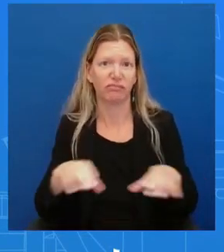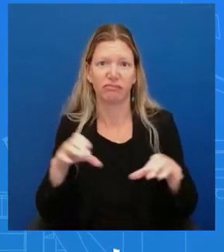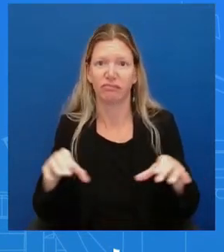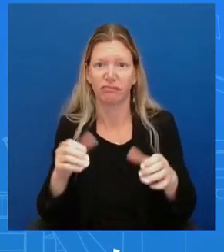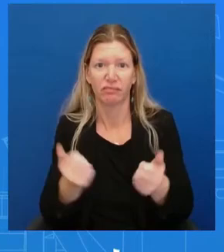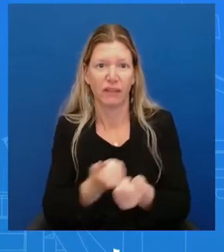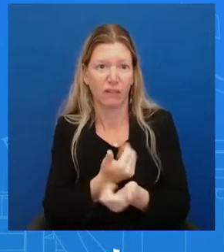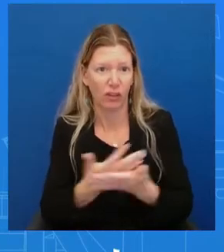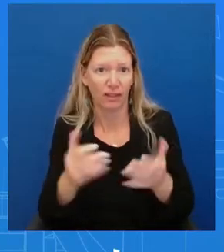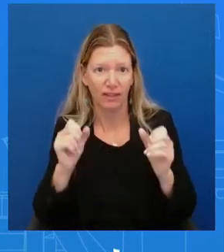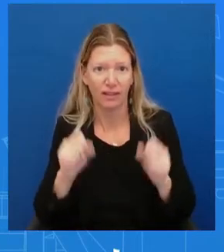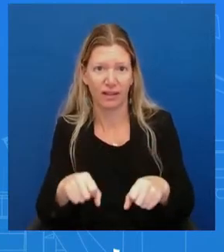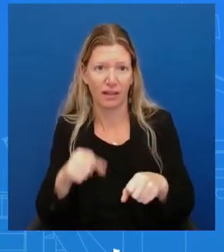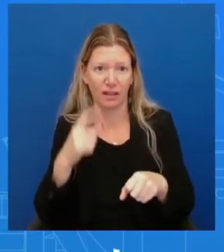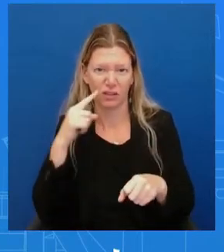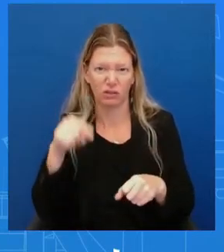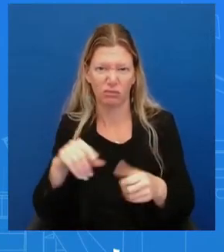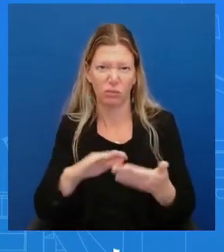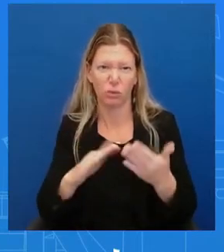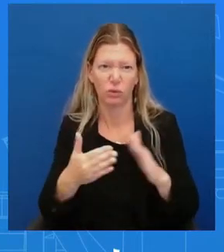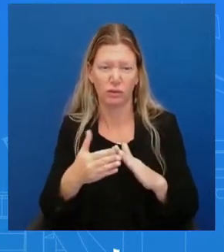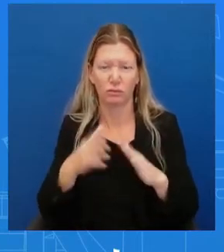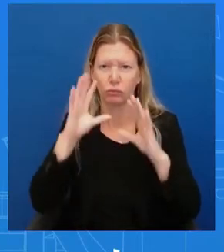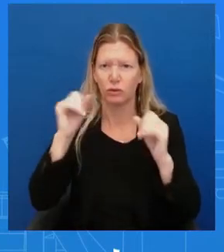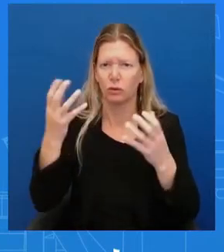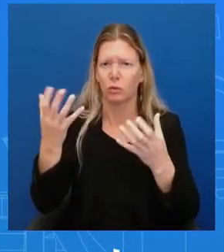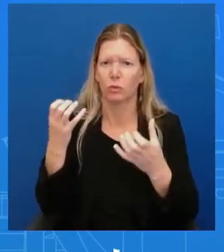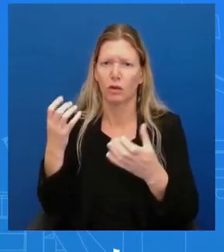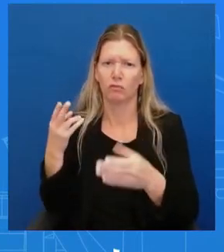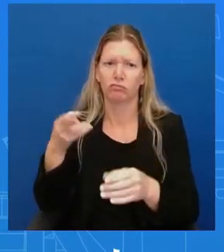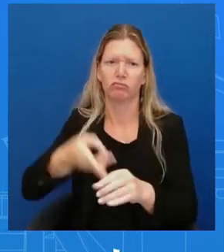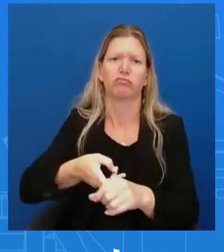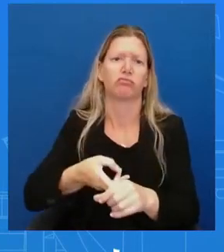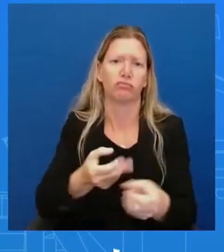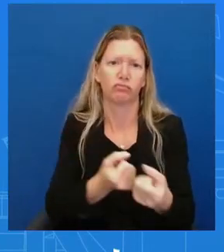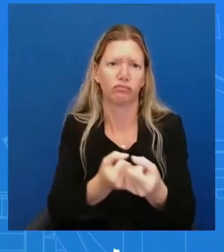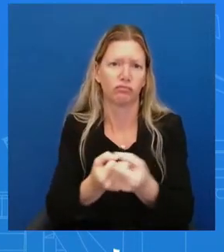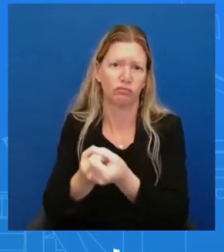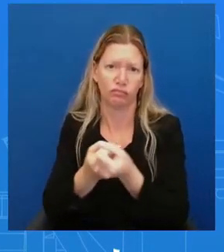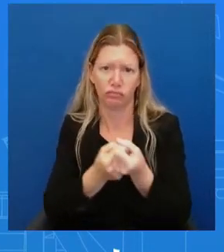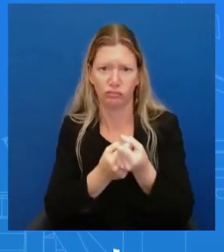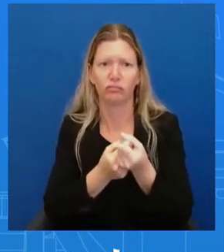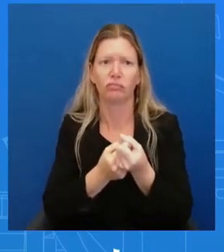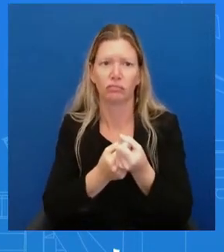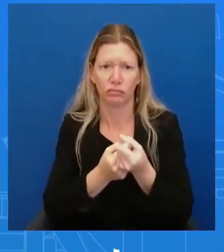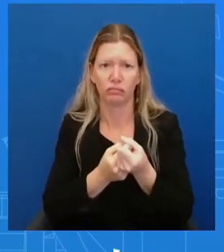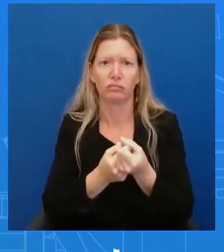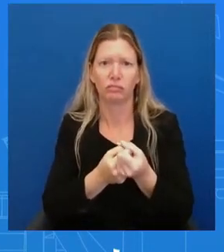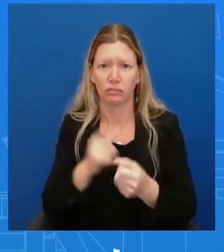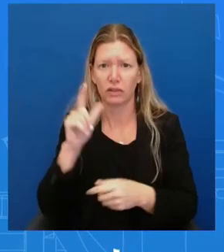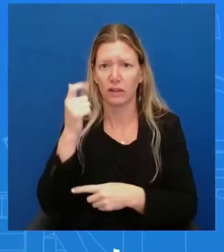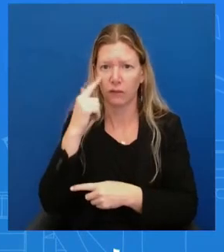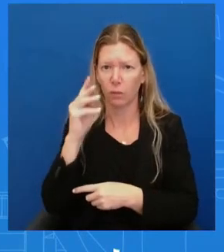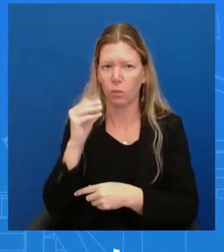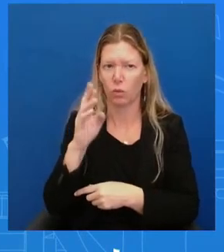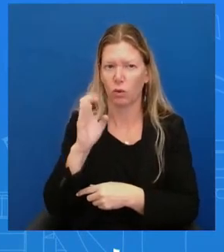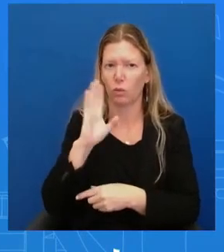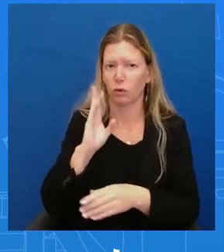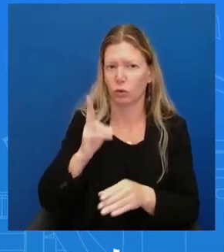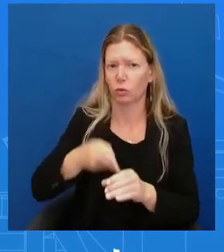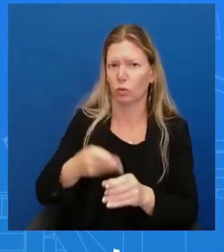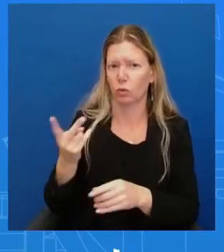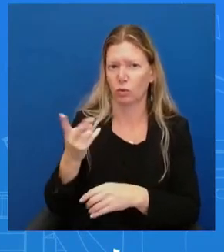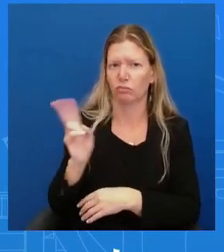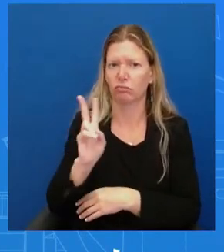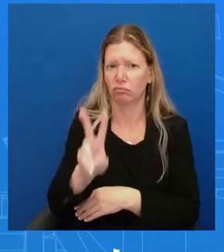there as well. Governor Moore is going to be joining him. I can share that with all of you, and certainly we'll have more beyond that. And so I